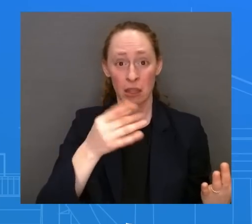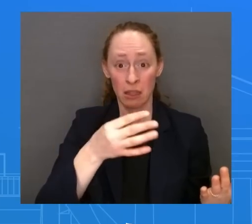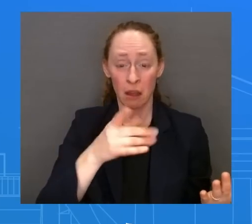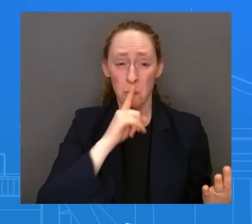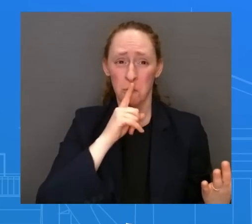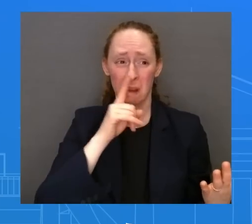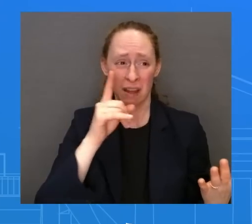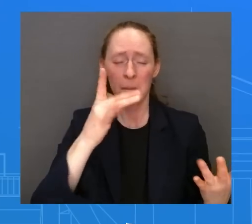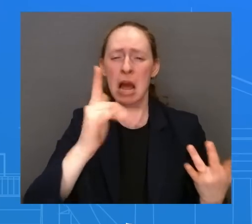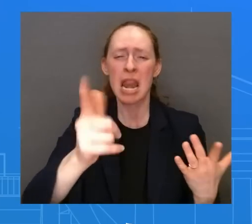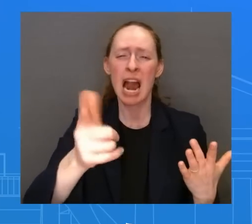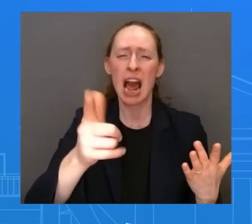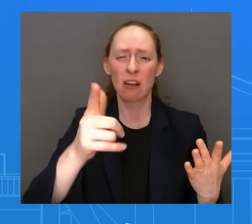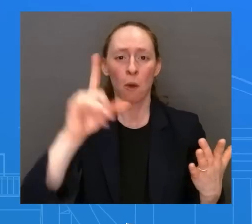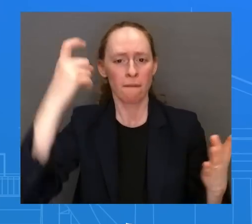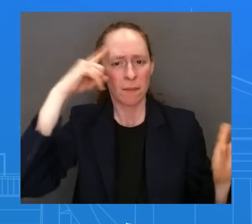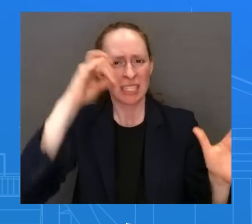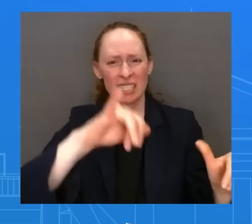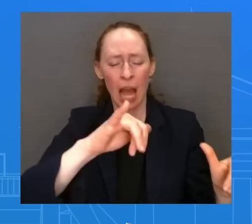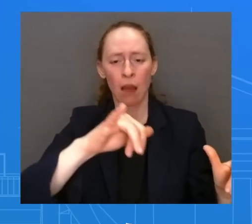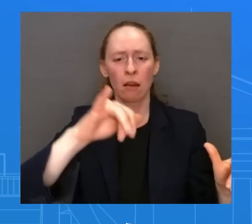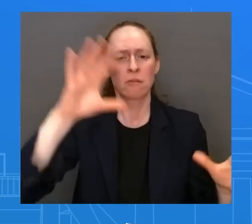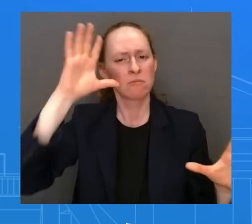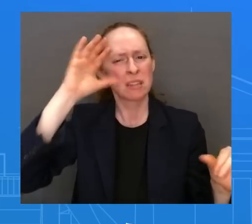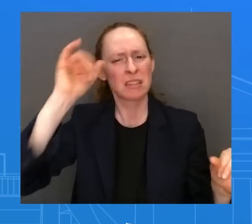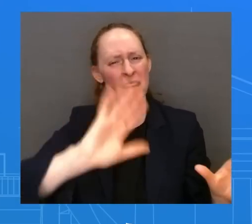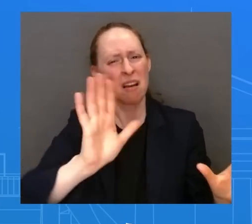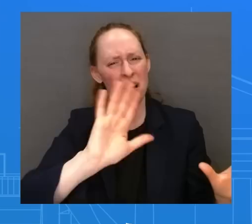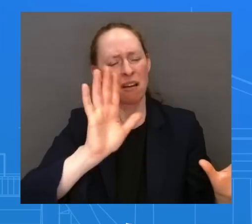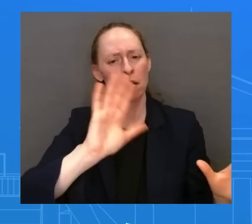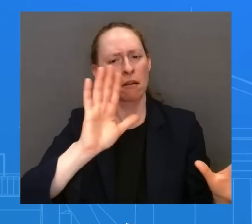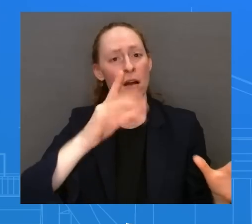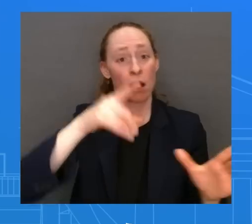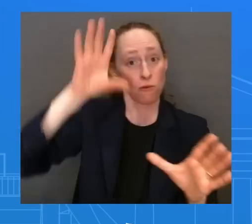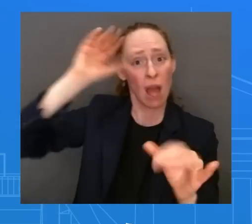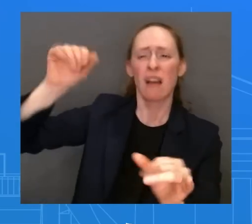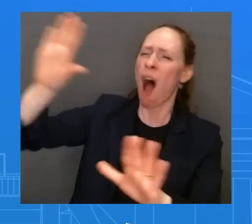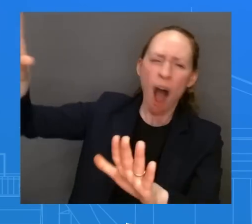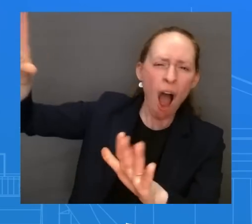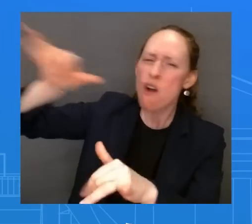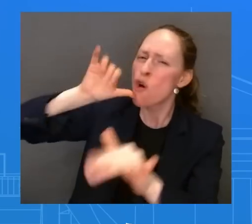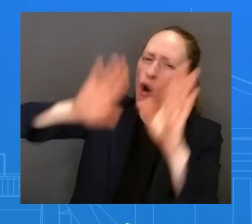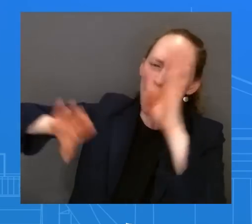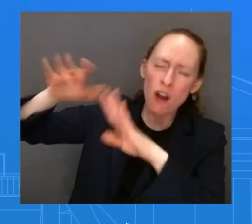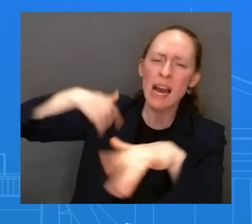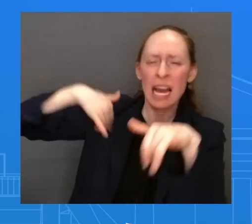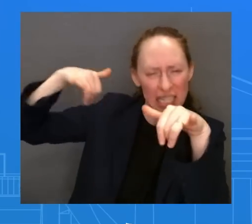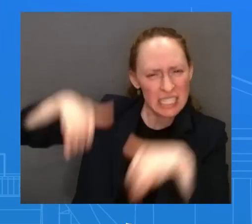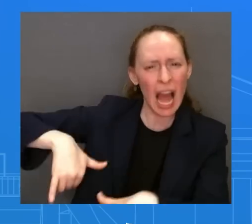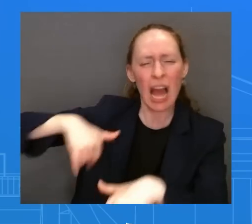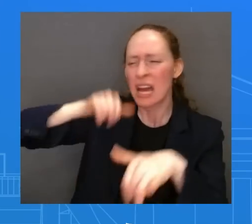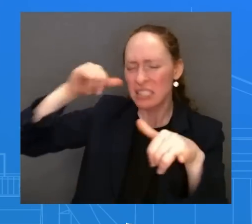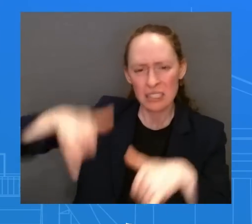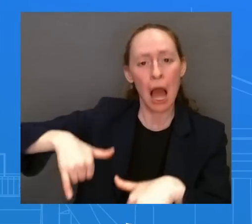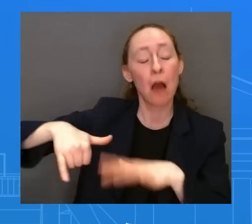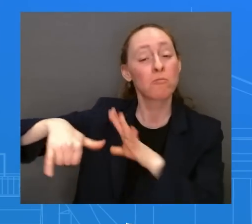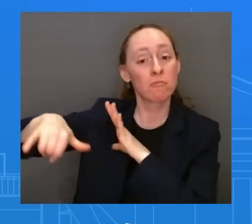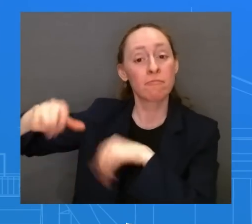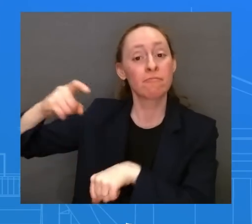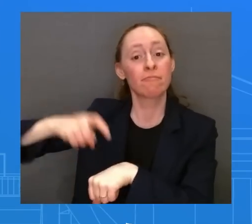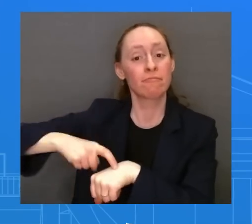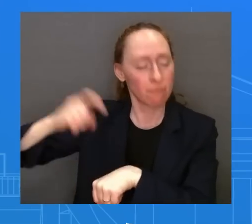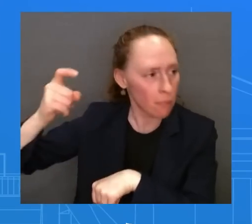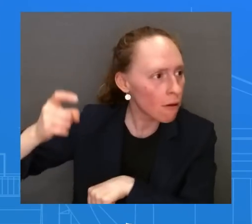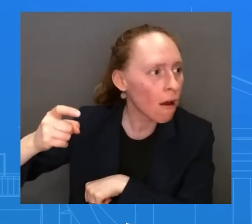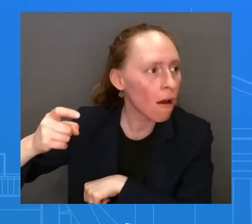charge that he still had a viable Administration and so you know when do you when do you make that call and it's difficult it's tough